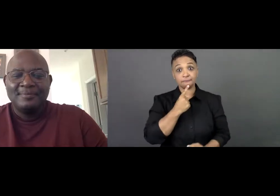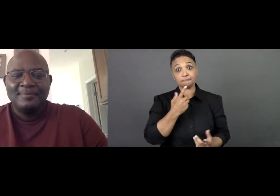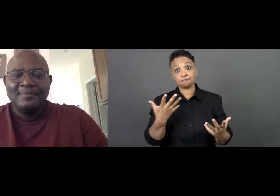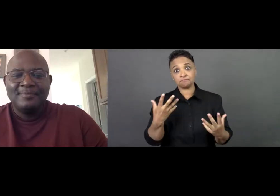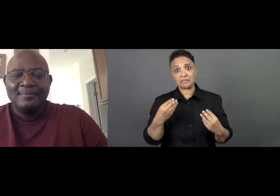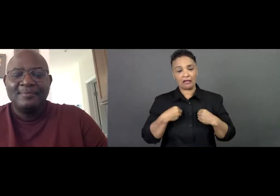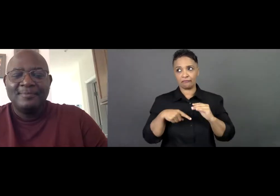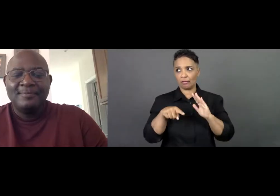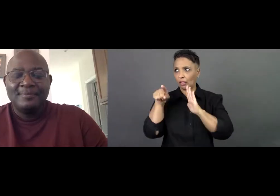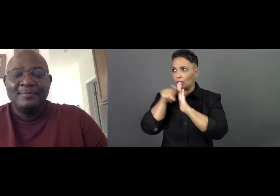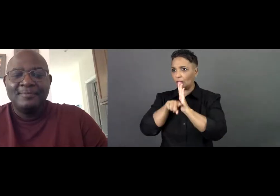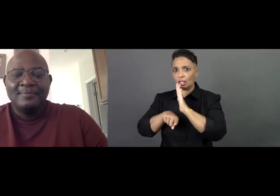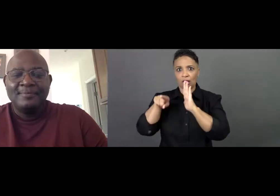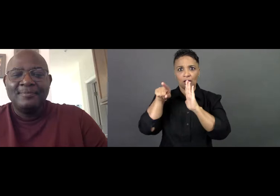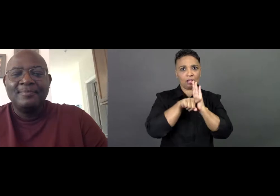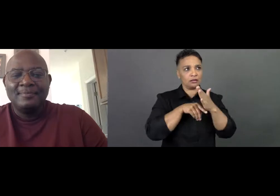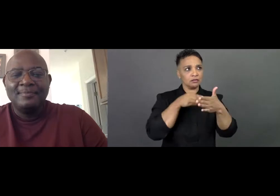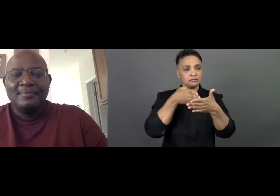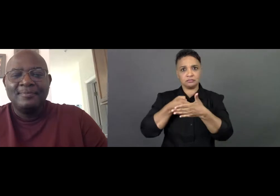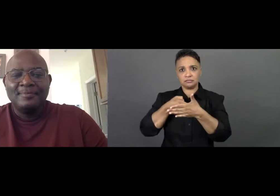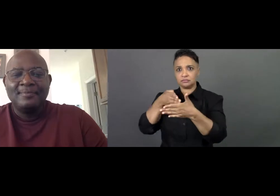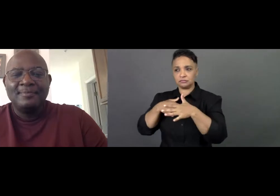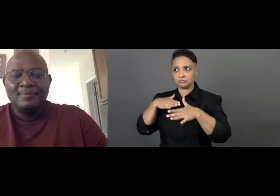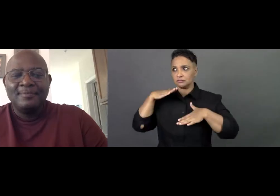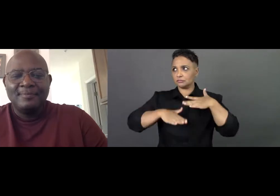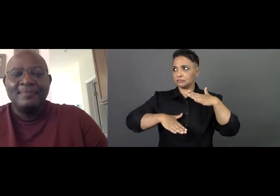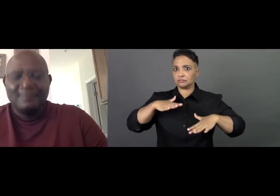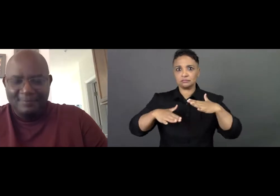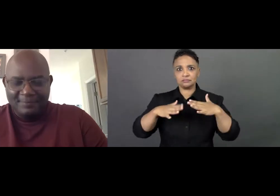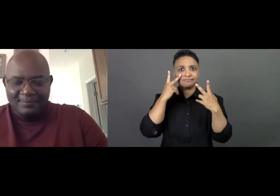negative experiences. You don't see where the role models